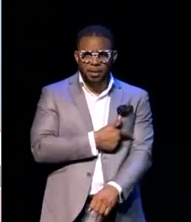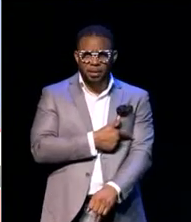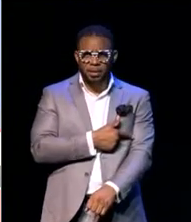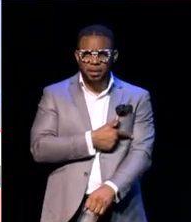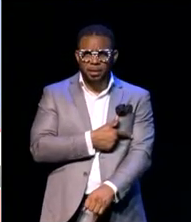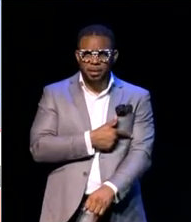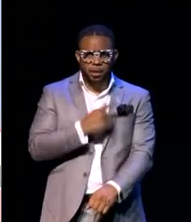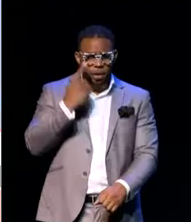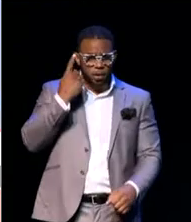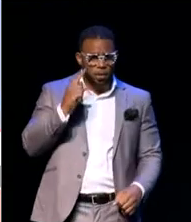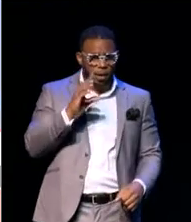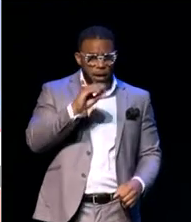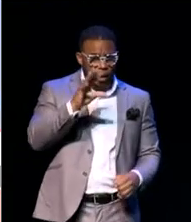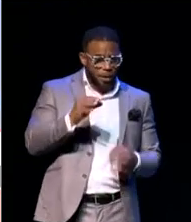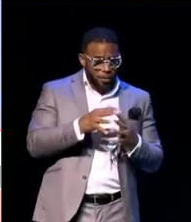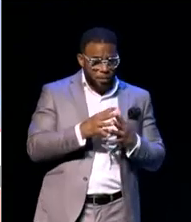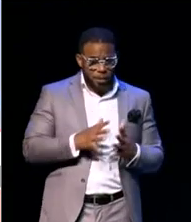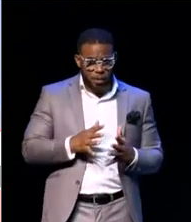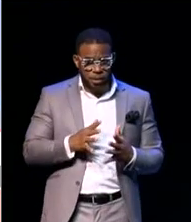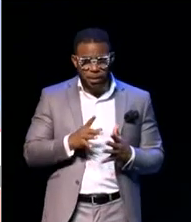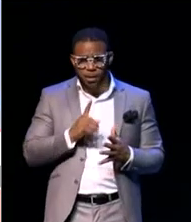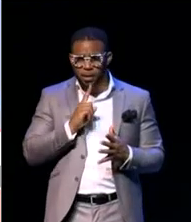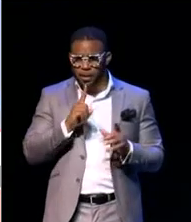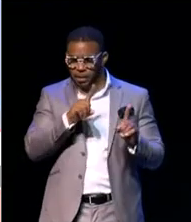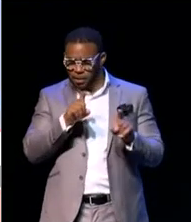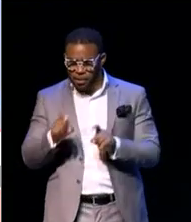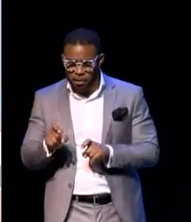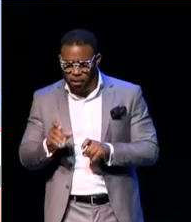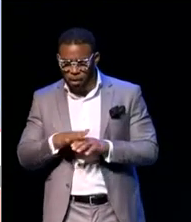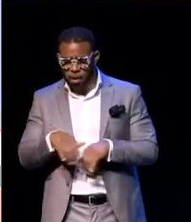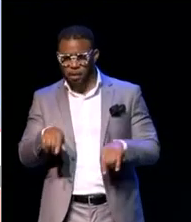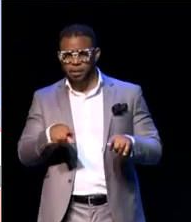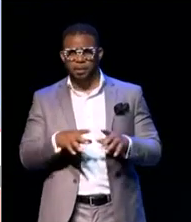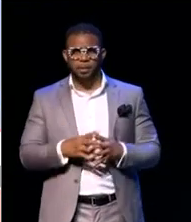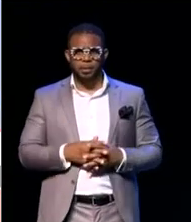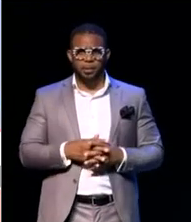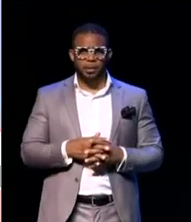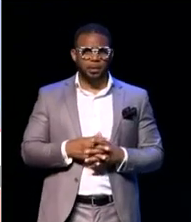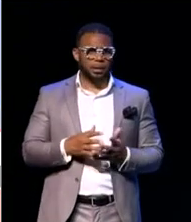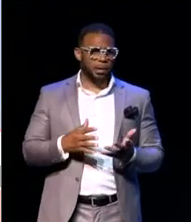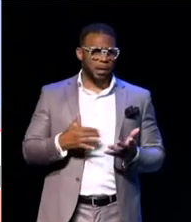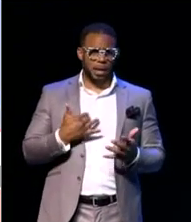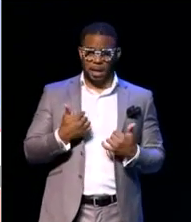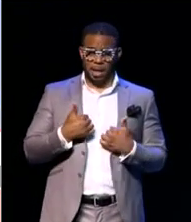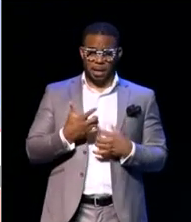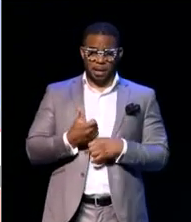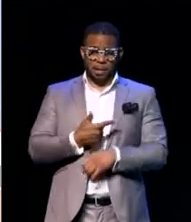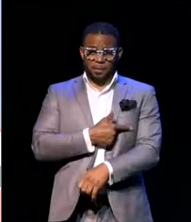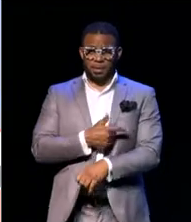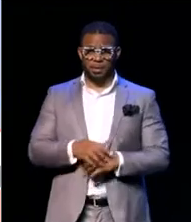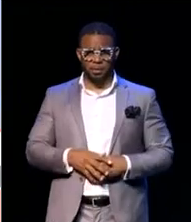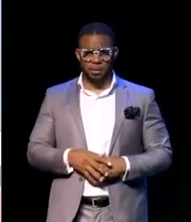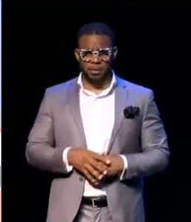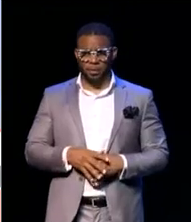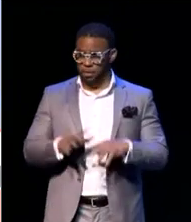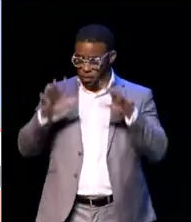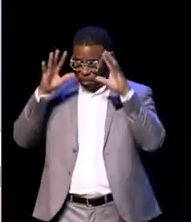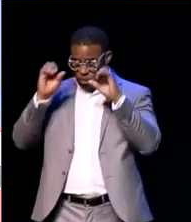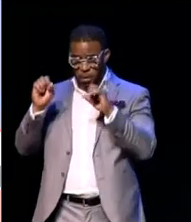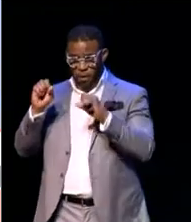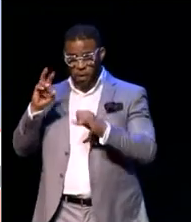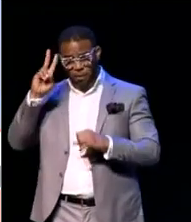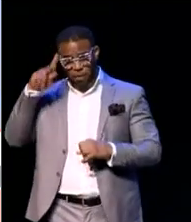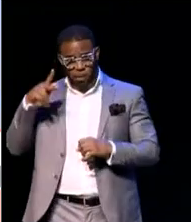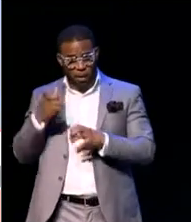vaccine for an African American is experimenting on them. I mean, I got a vaccine. The president and